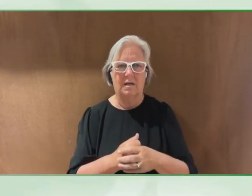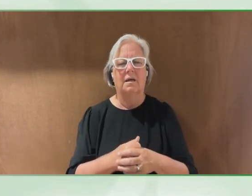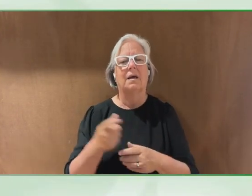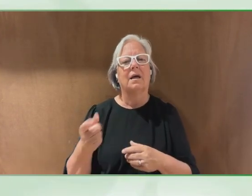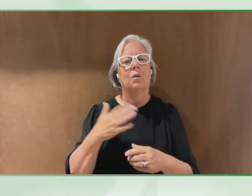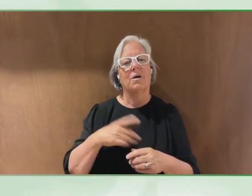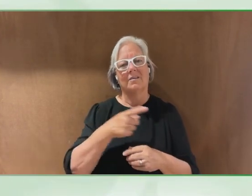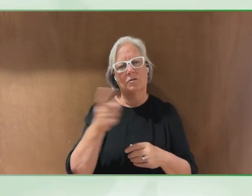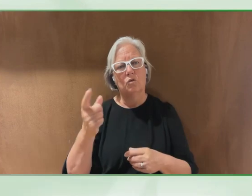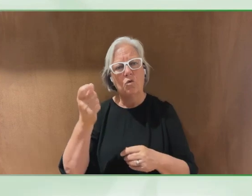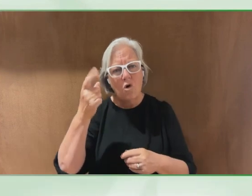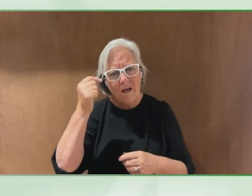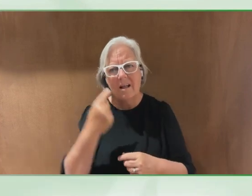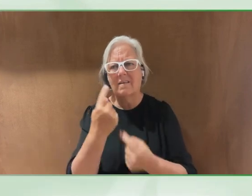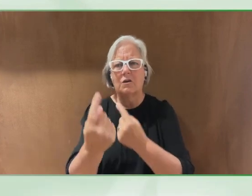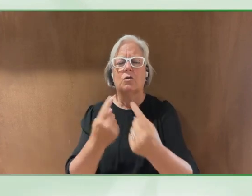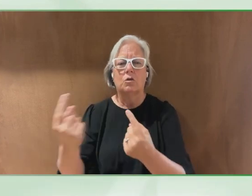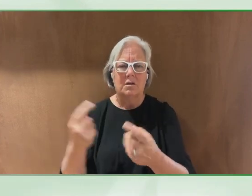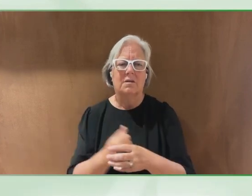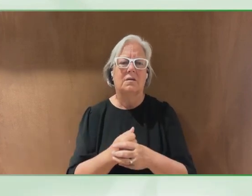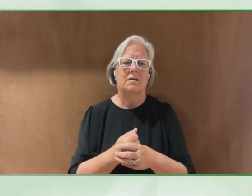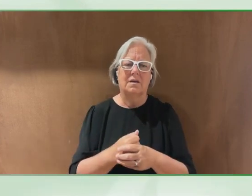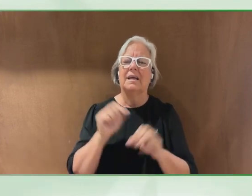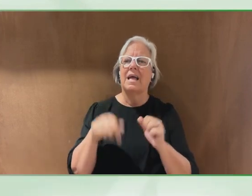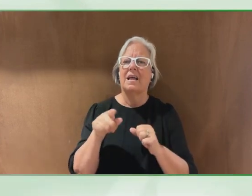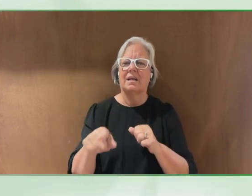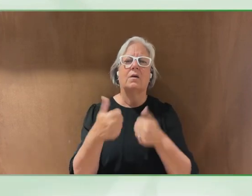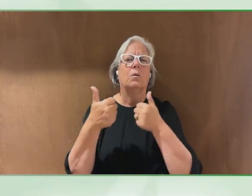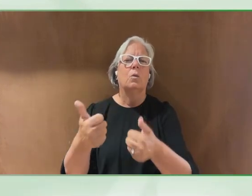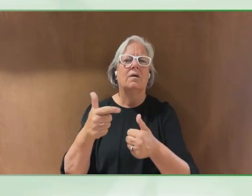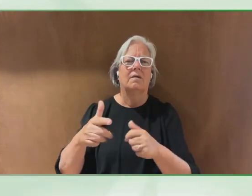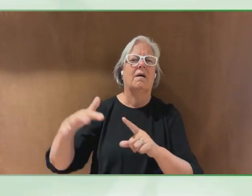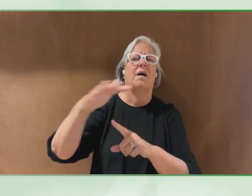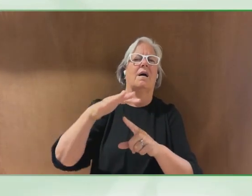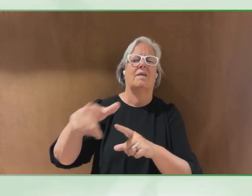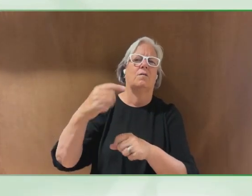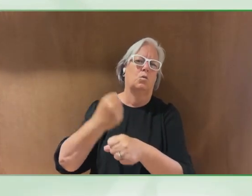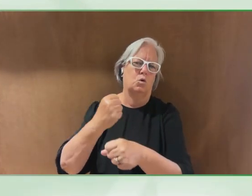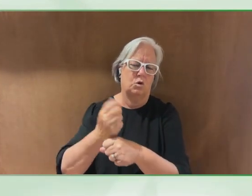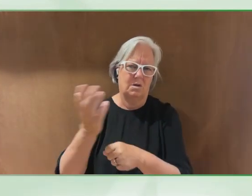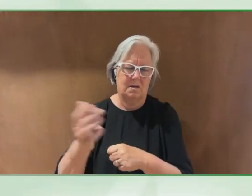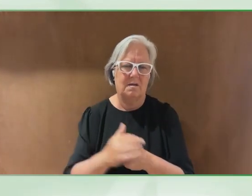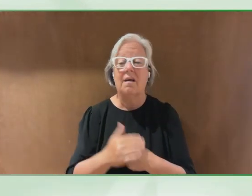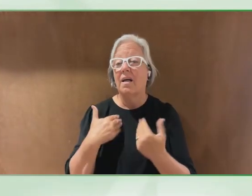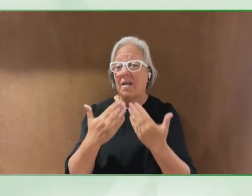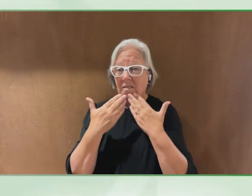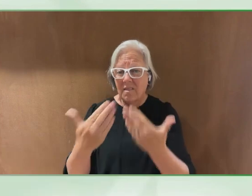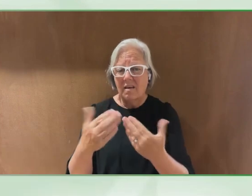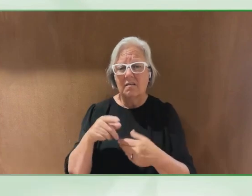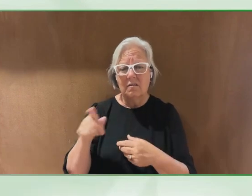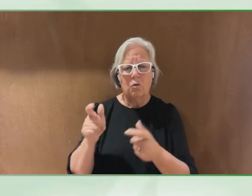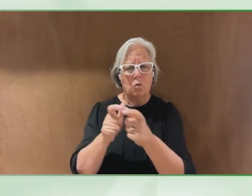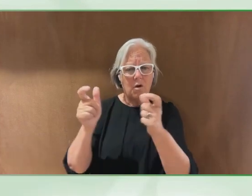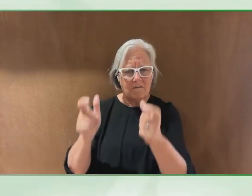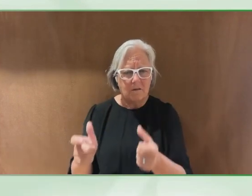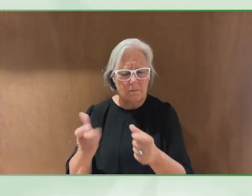and make it a positive and safe environment for the employee. I also think that companies could benefit from giving young persons a voice to